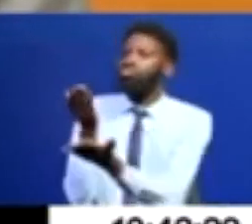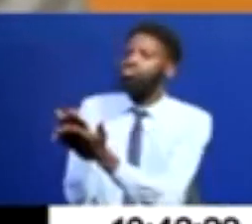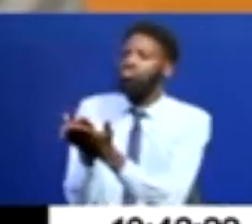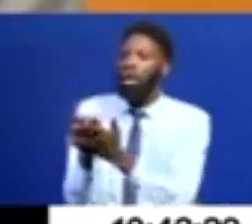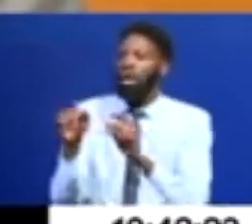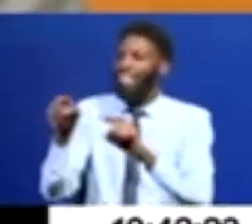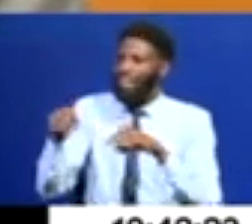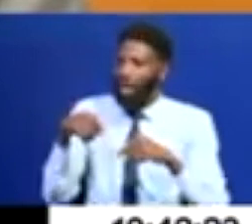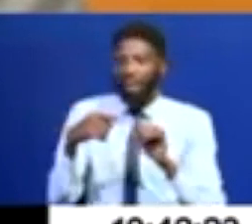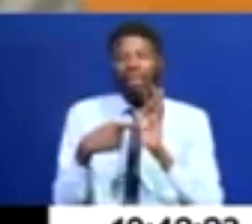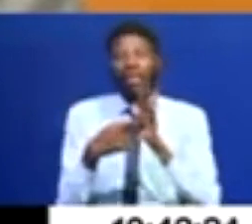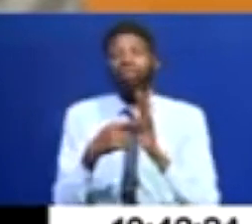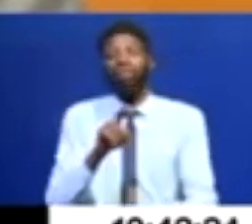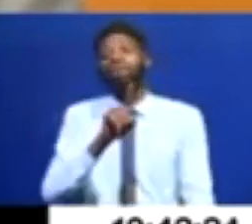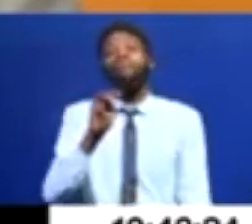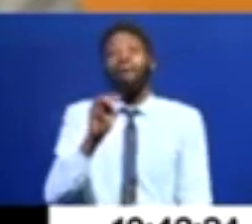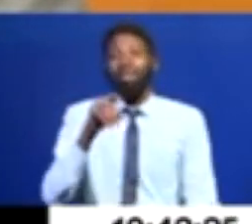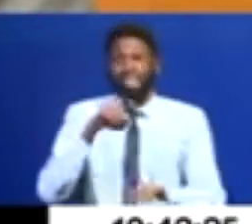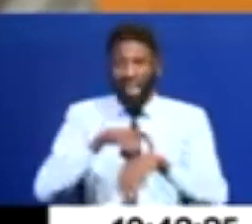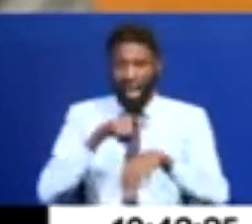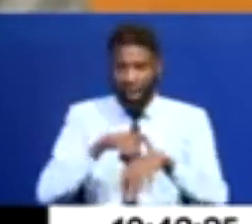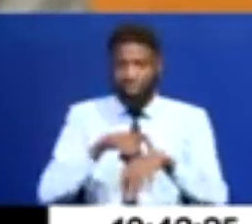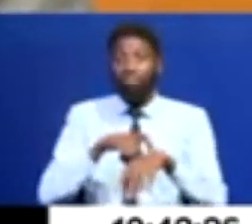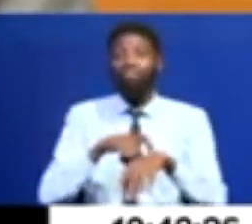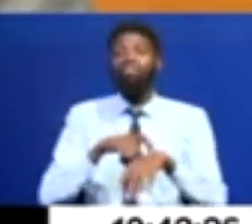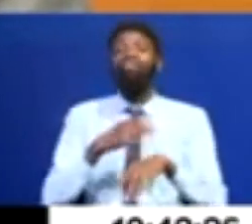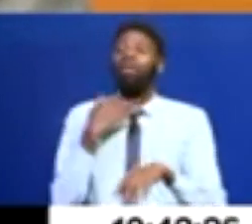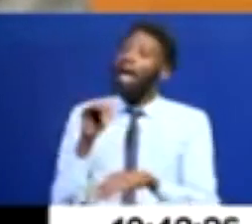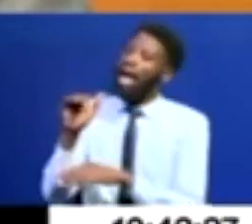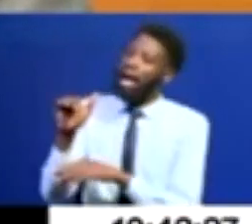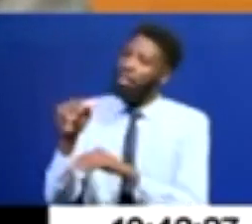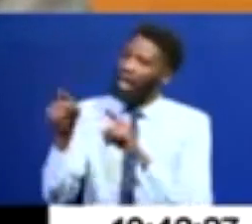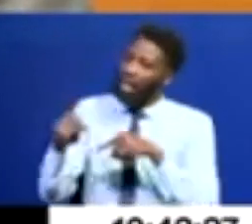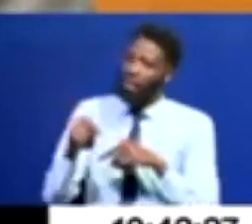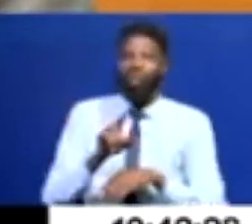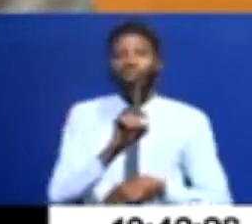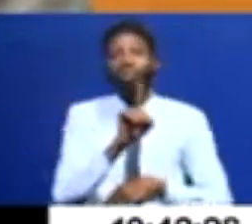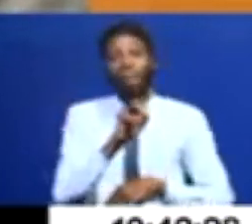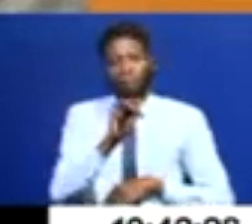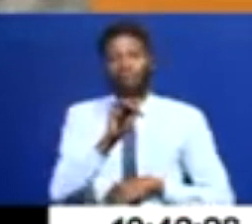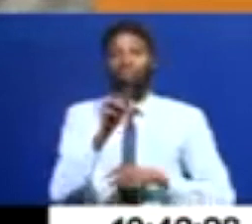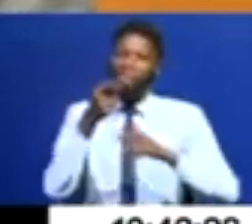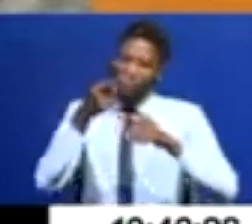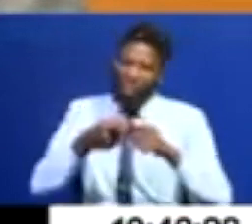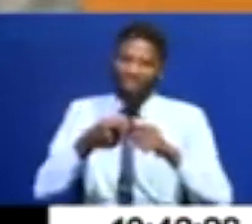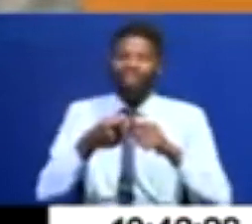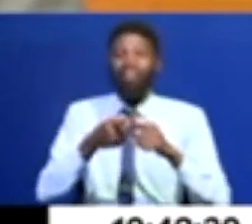that are lost, so you lodge a claim of 1 million plus VAT, the